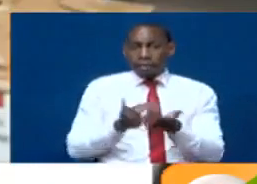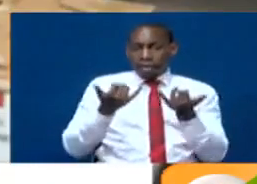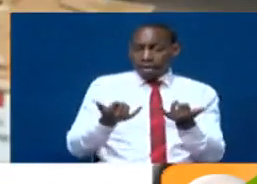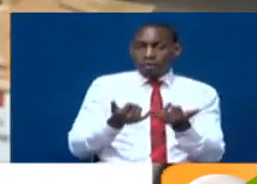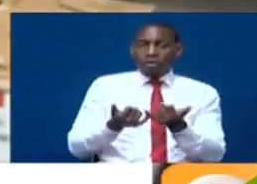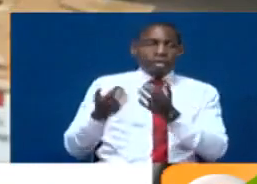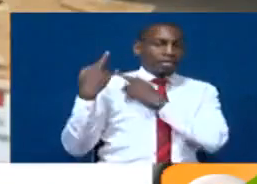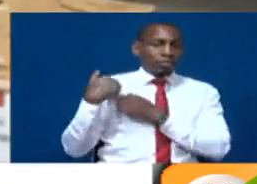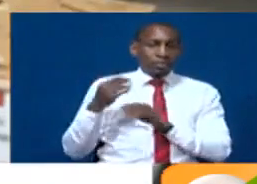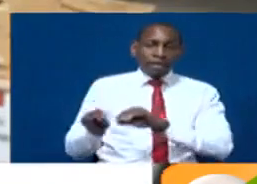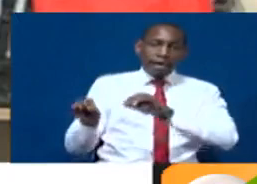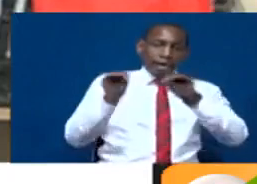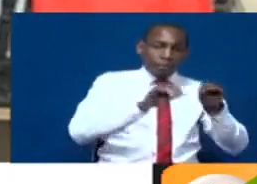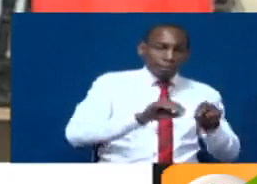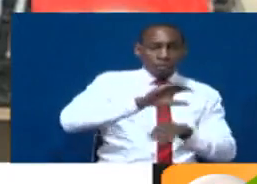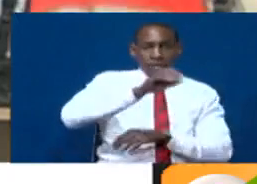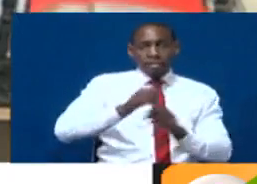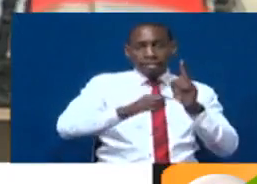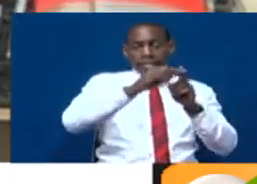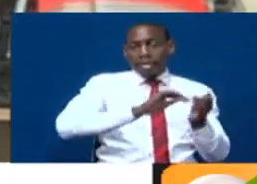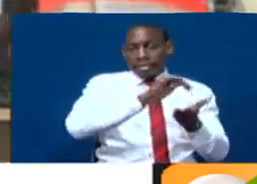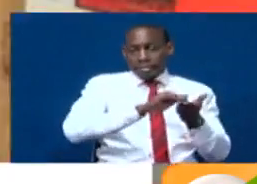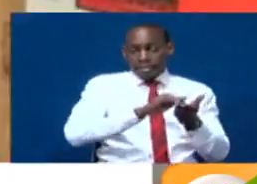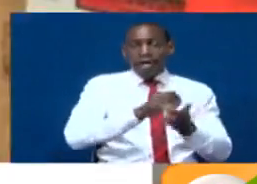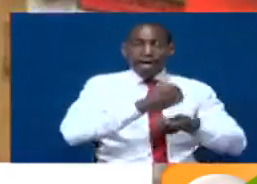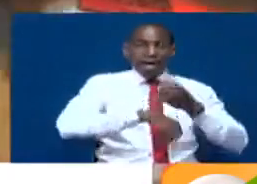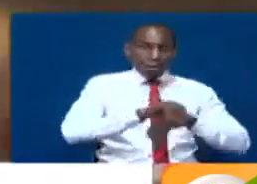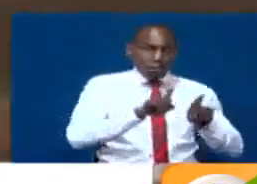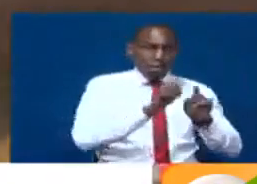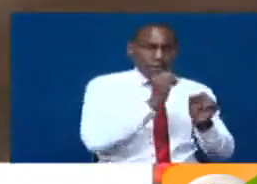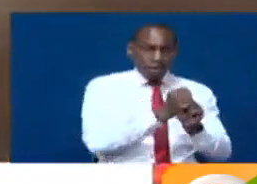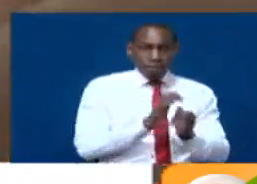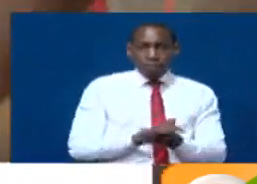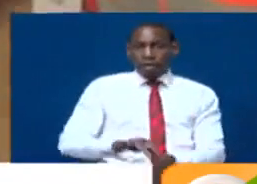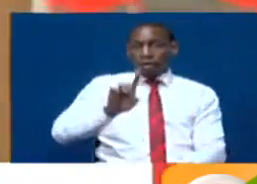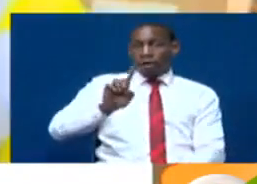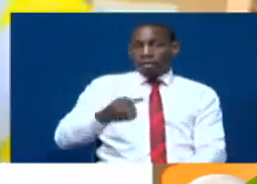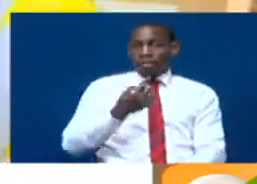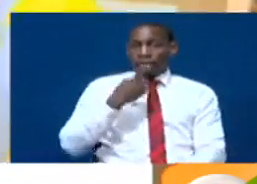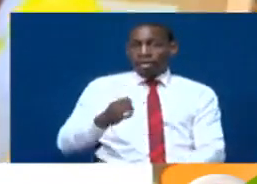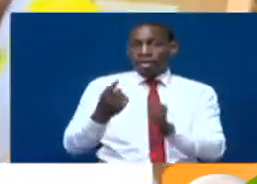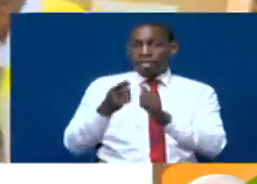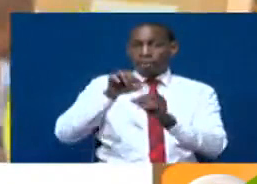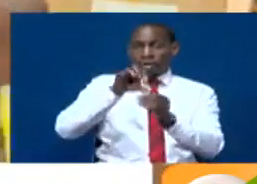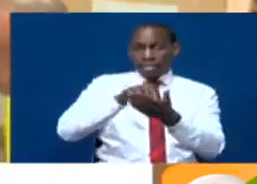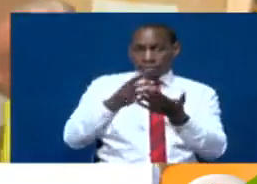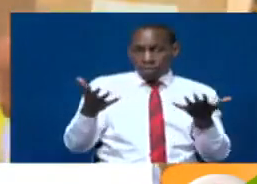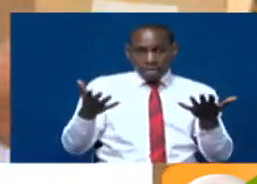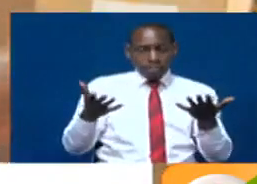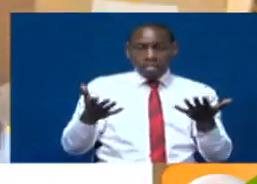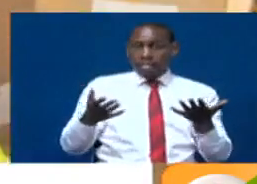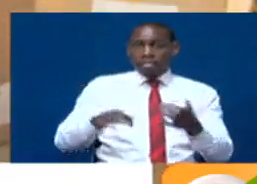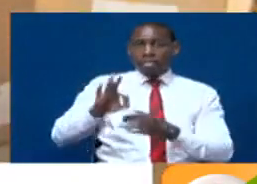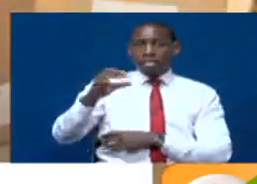will be mandated to move to the constituency tallying center for the same. At least 1,111 polling stations are not